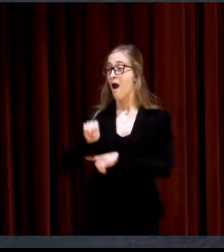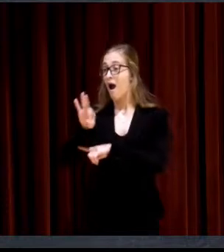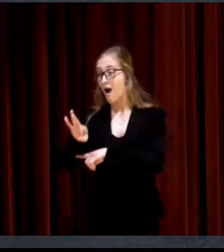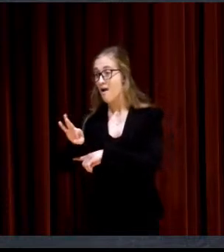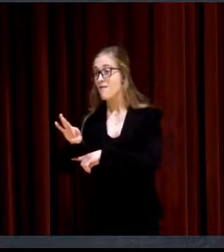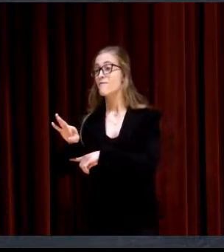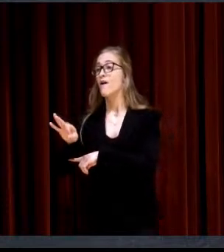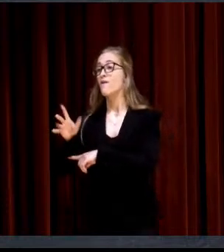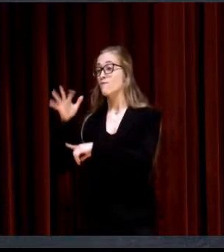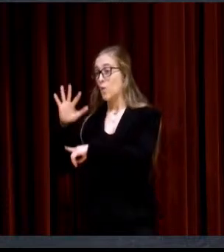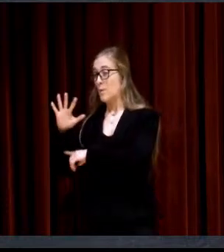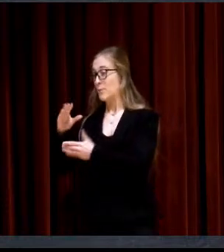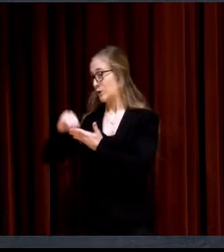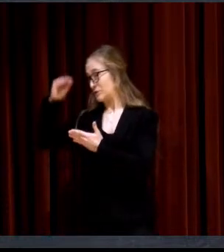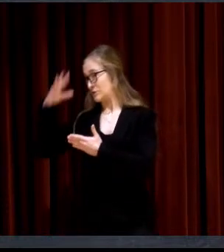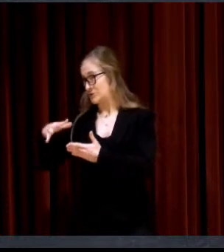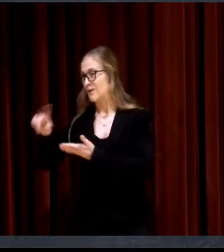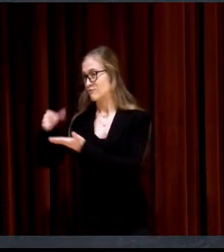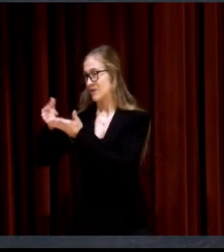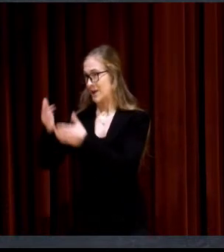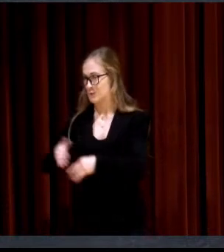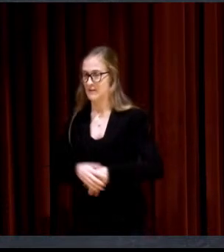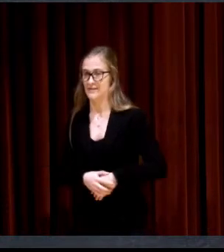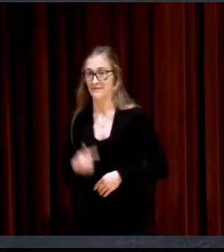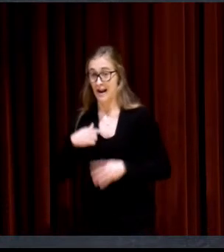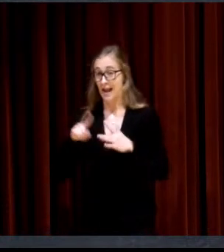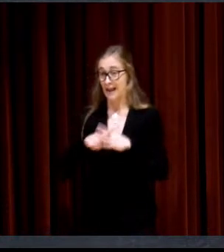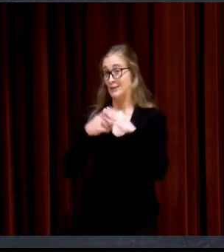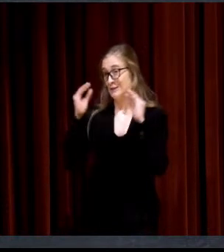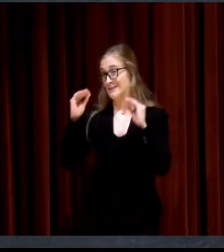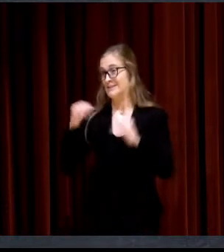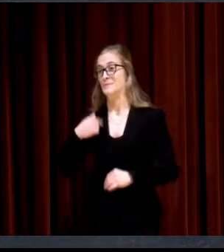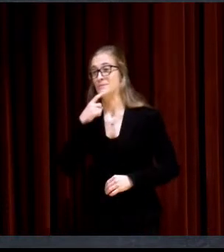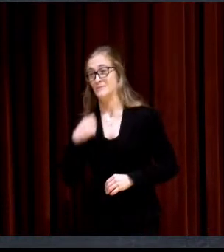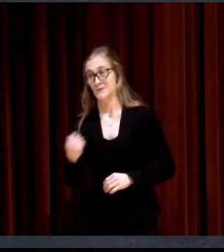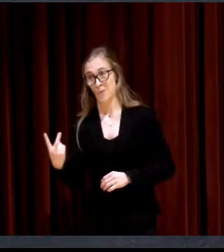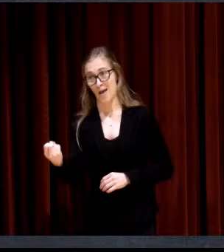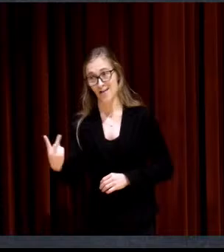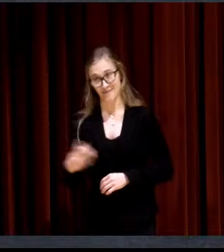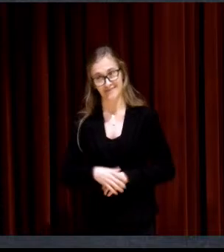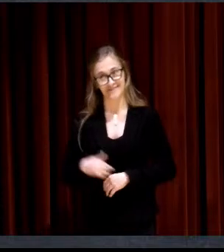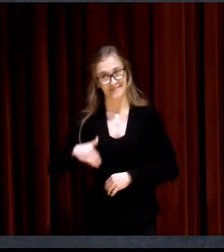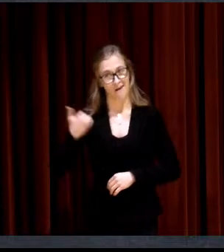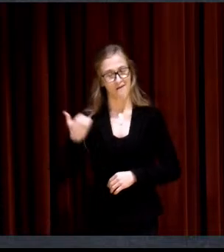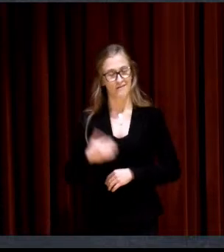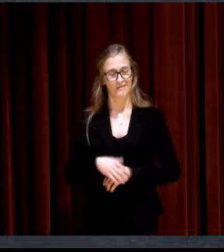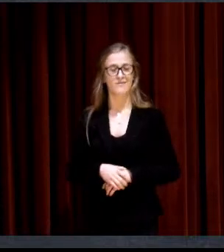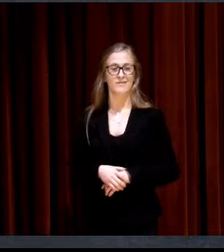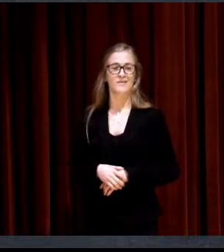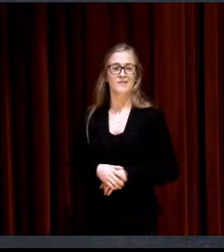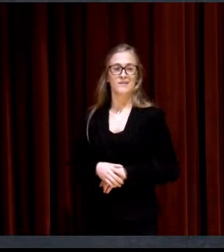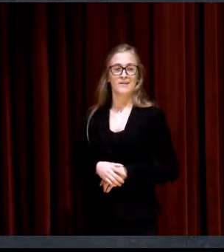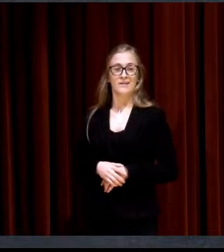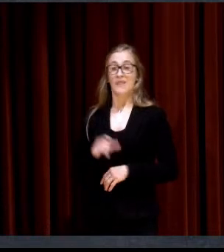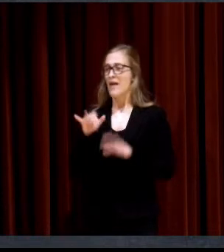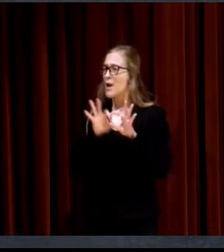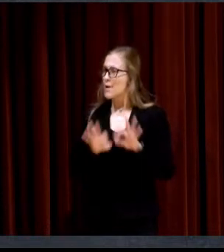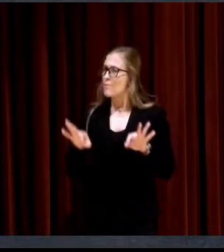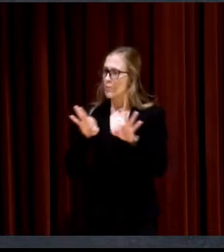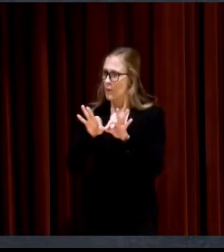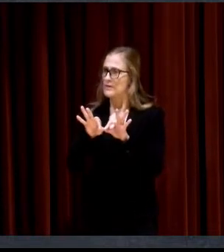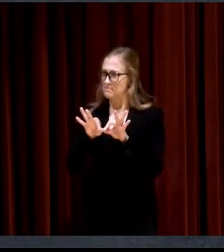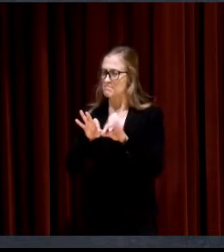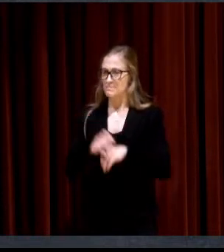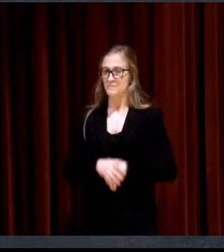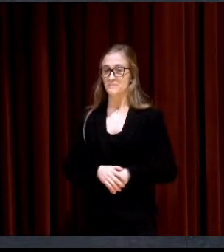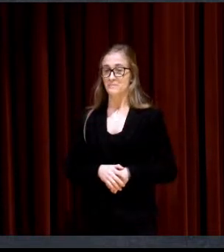former students, which I did start teaching when I was 12, so I was relatively young. So that's important when we talk about that.